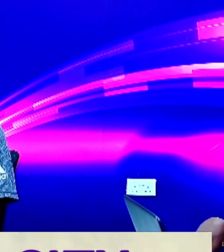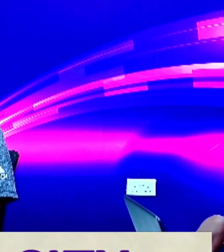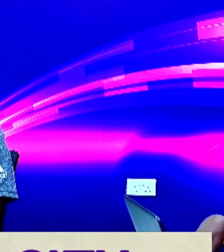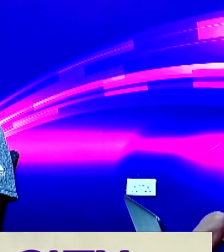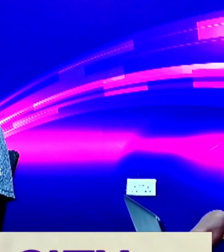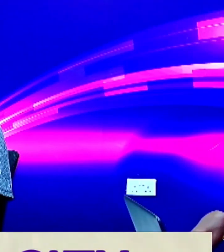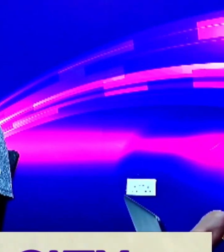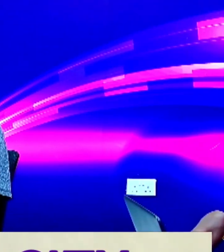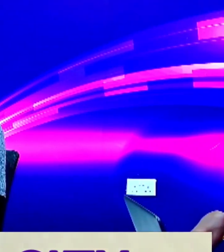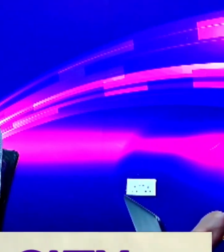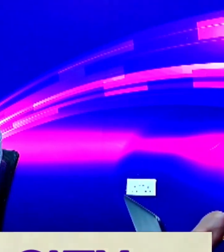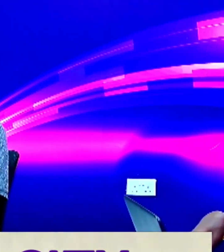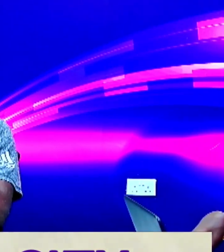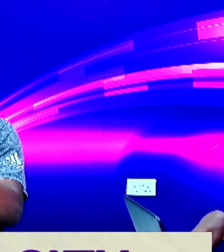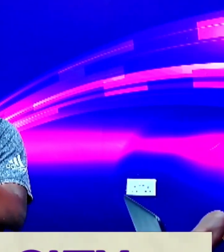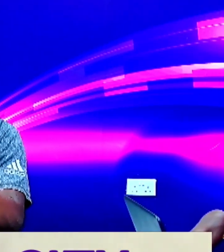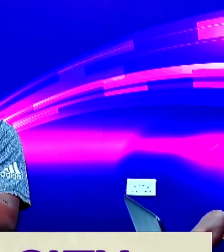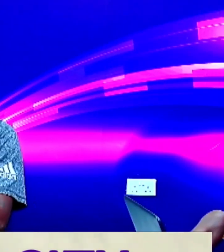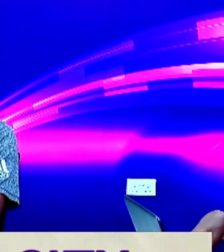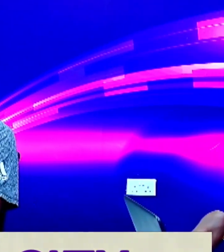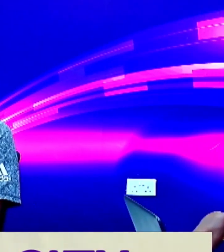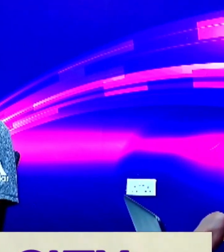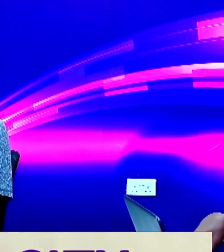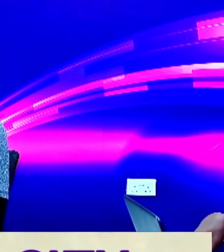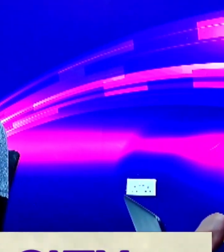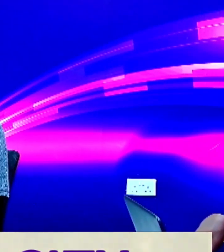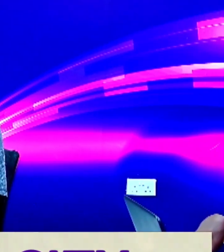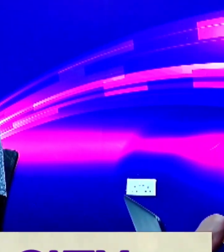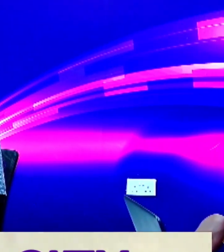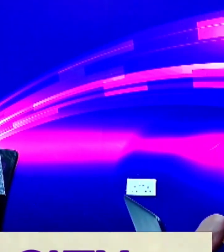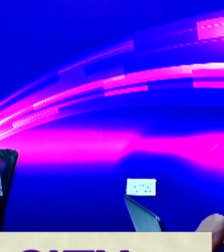So for them, for Madagascar and Mauritania,